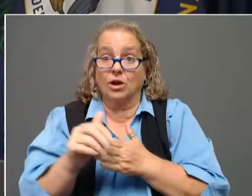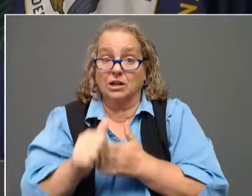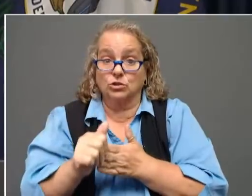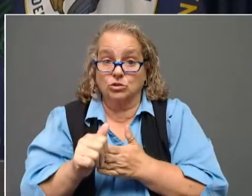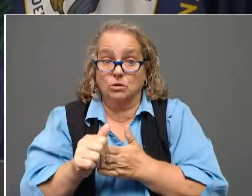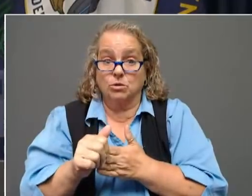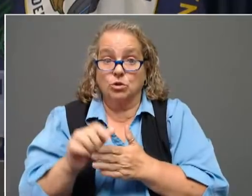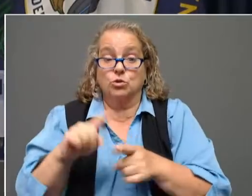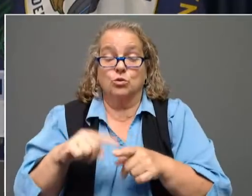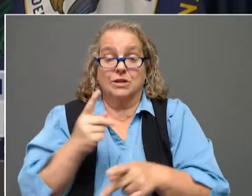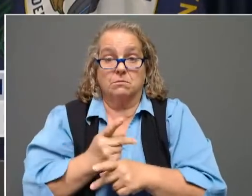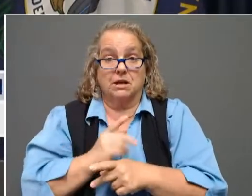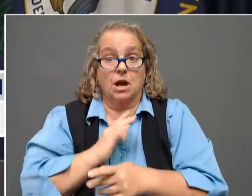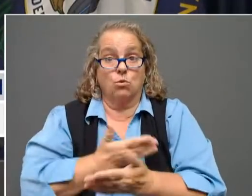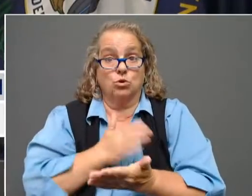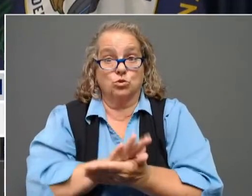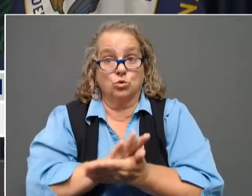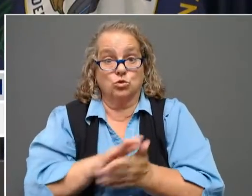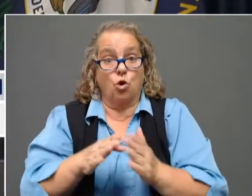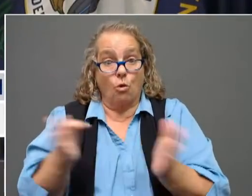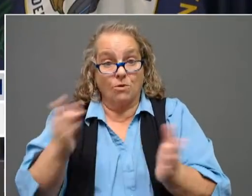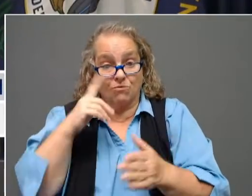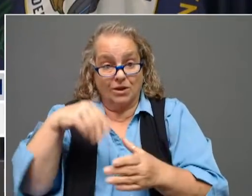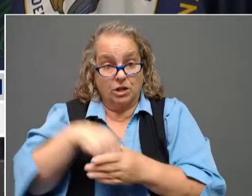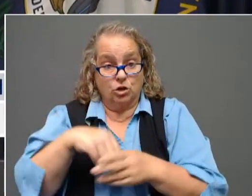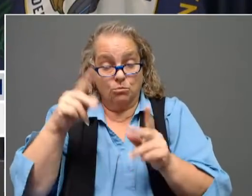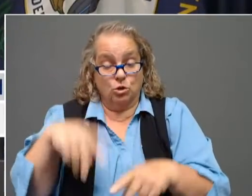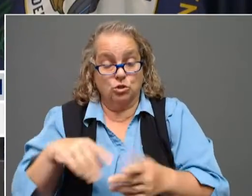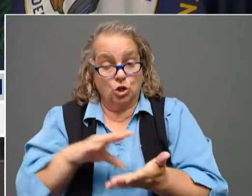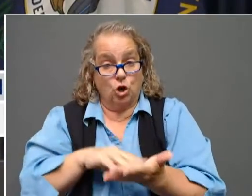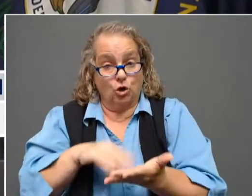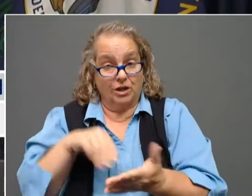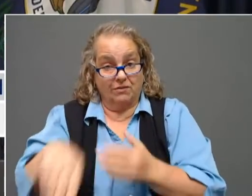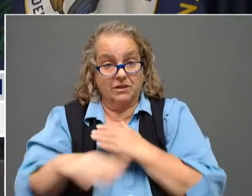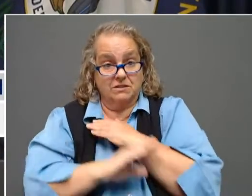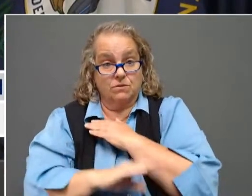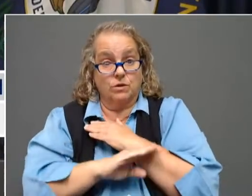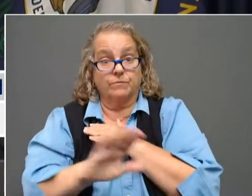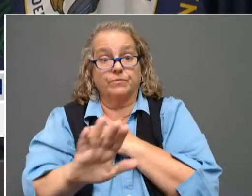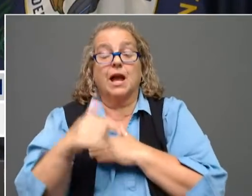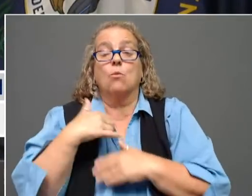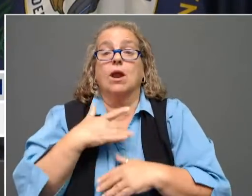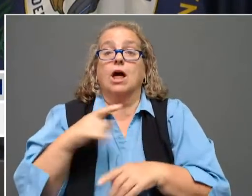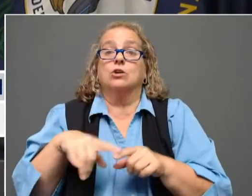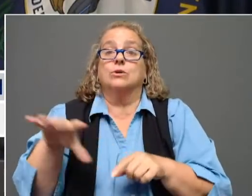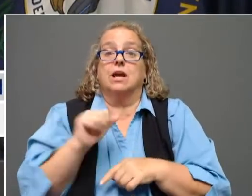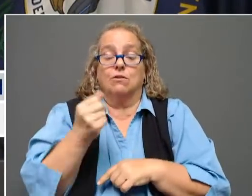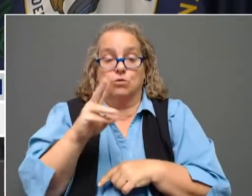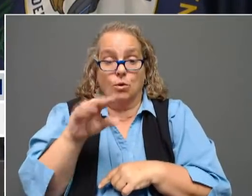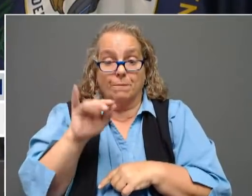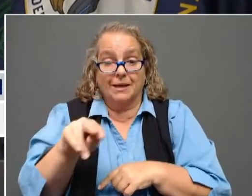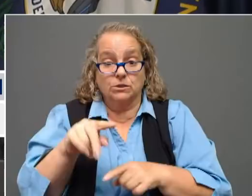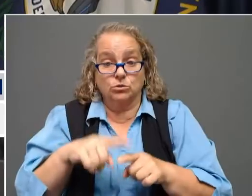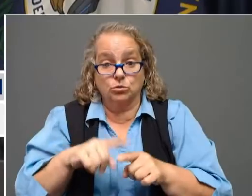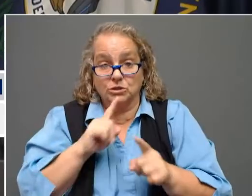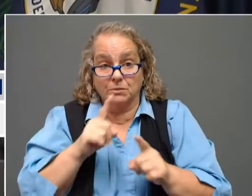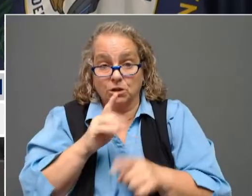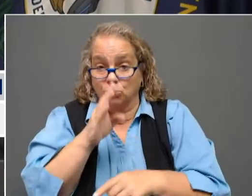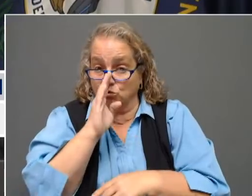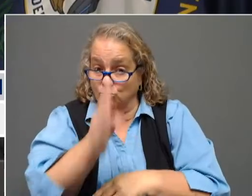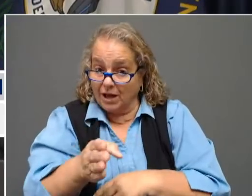keeping our schools open for in-person learning this fall. I'd like to take just a moment to speak directly to